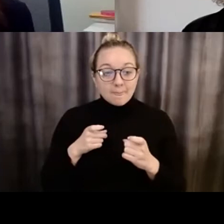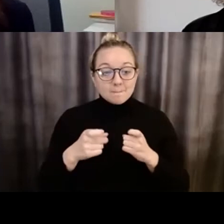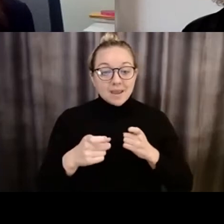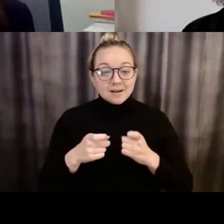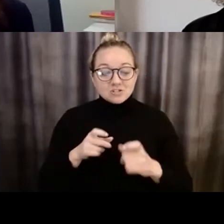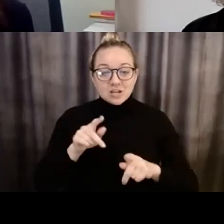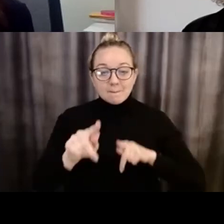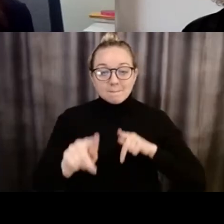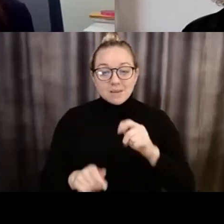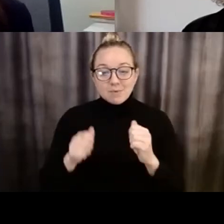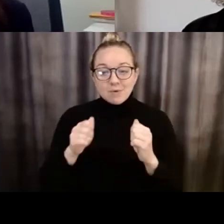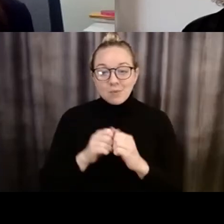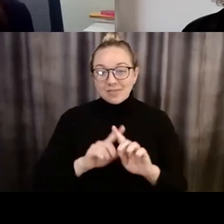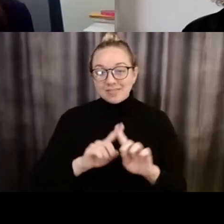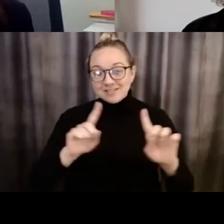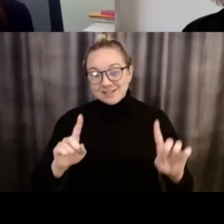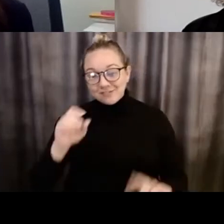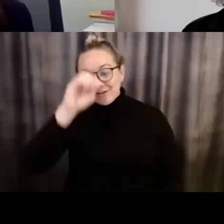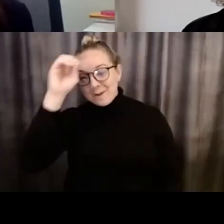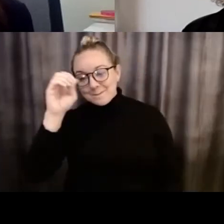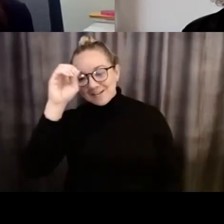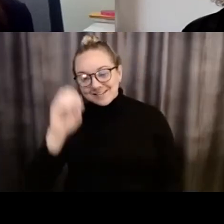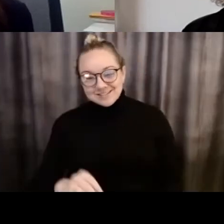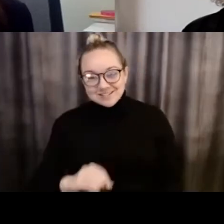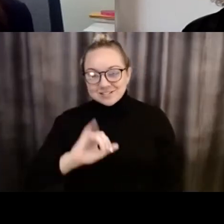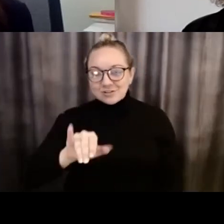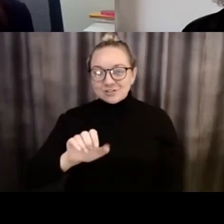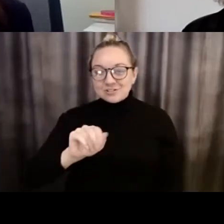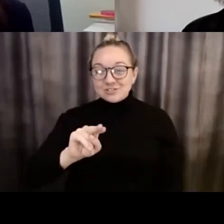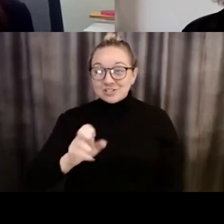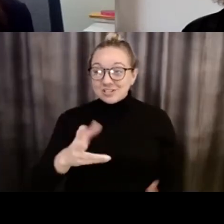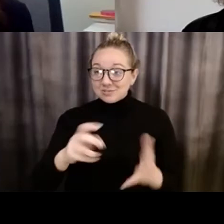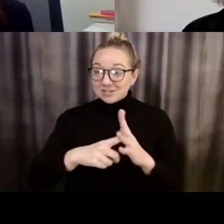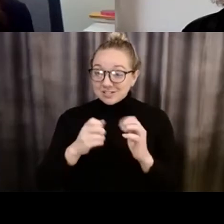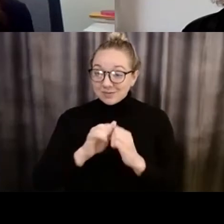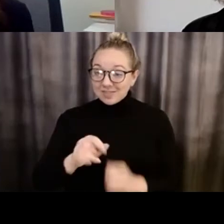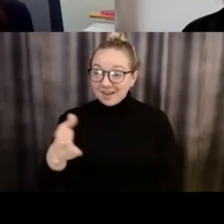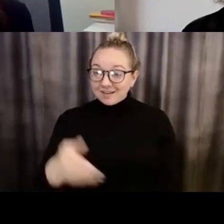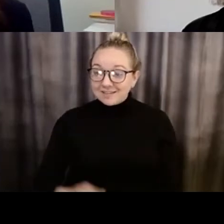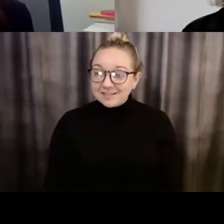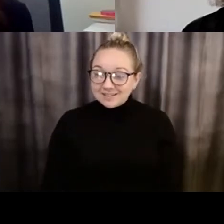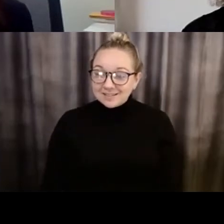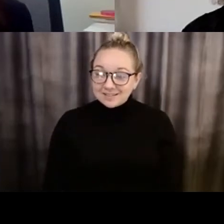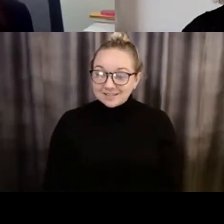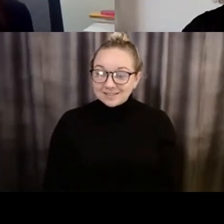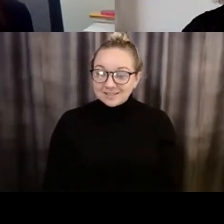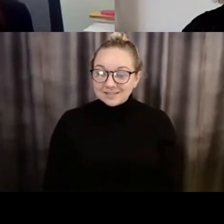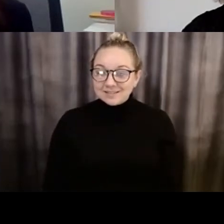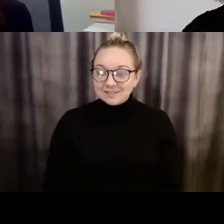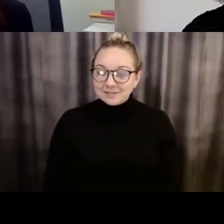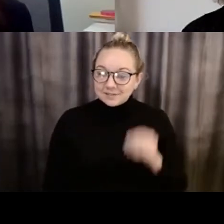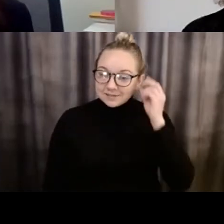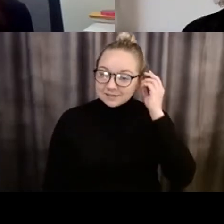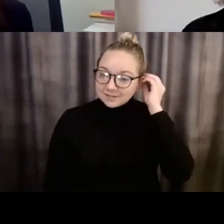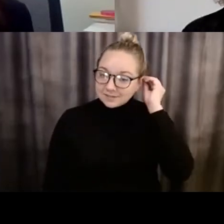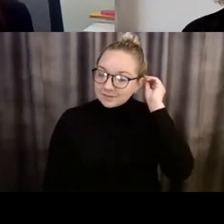different opinions. And we're going to have Jean start us out with that. Boy, this is a big one